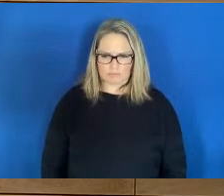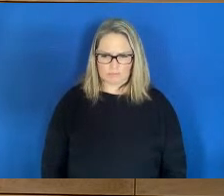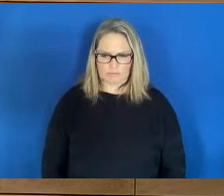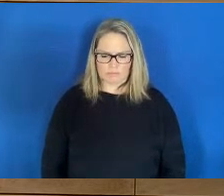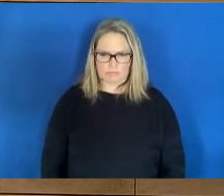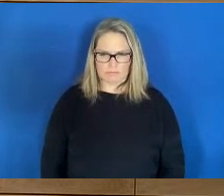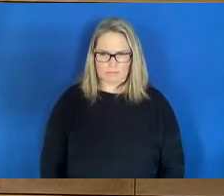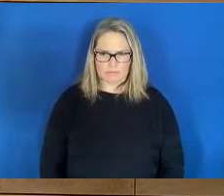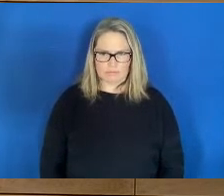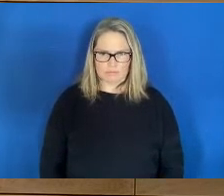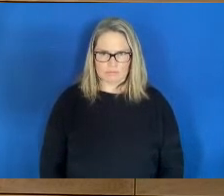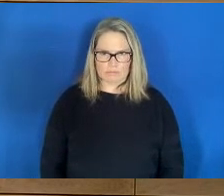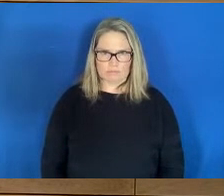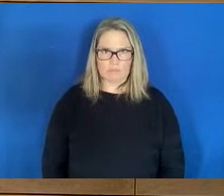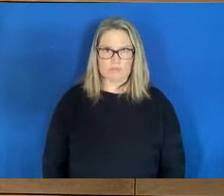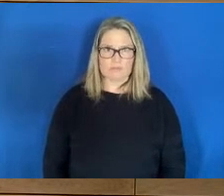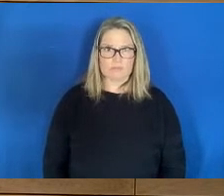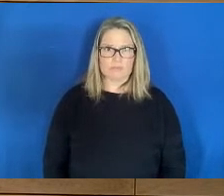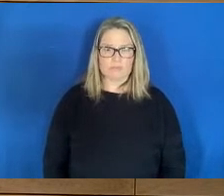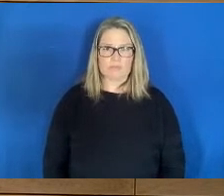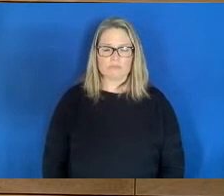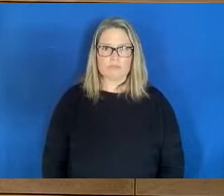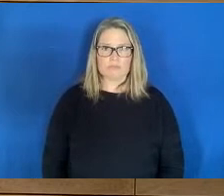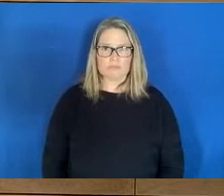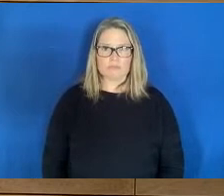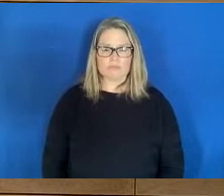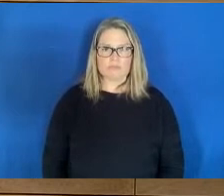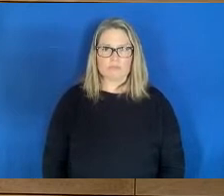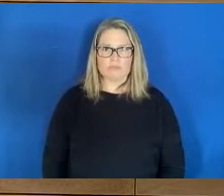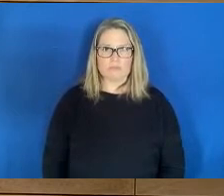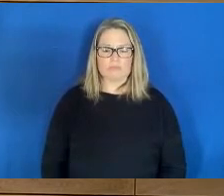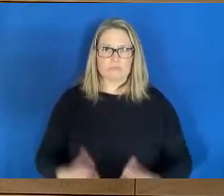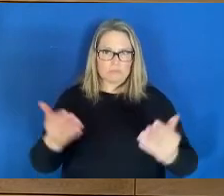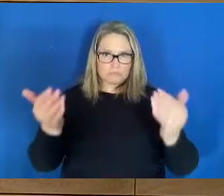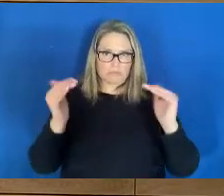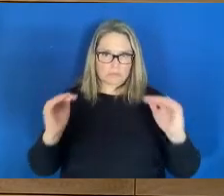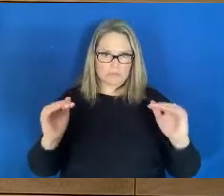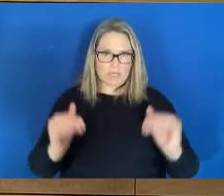We'll go again with Ina Alon, Canadian Press.